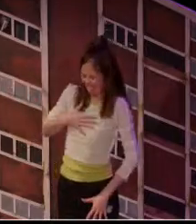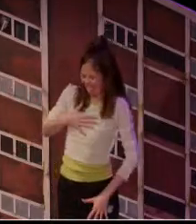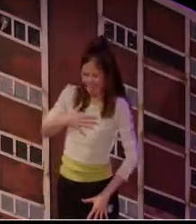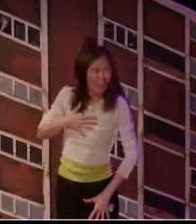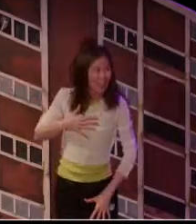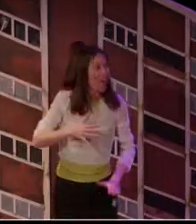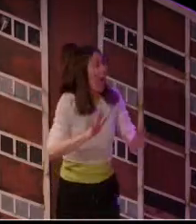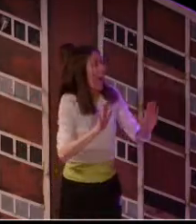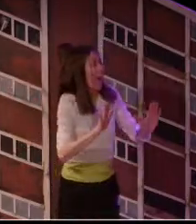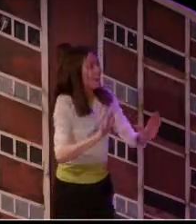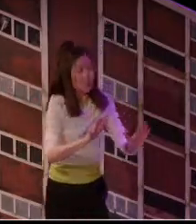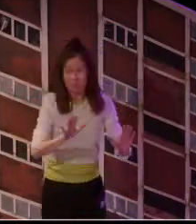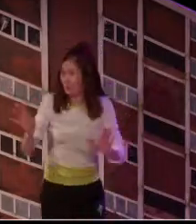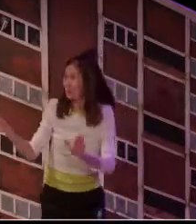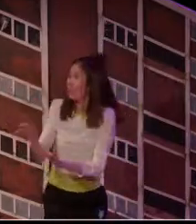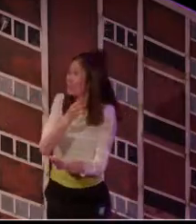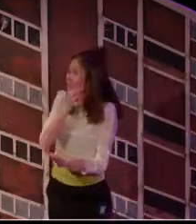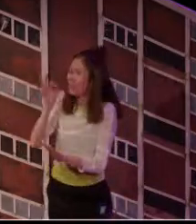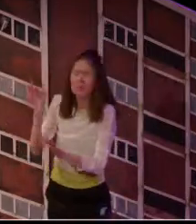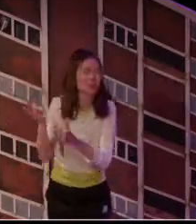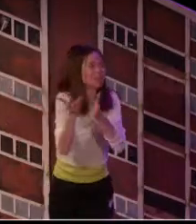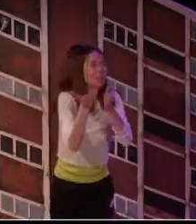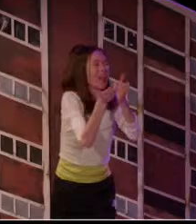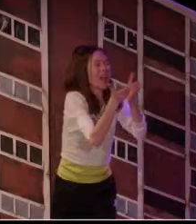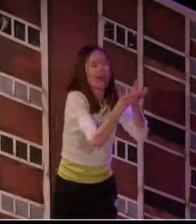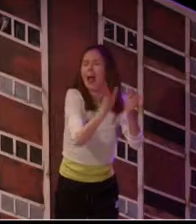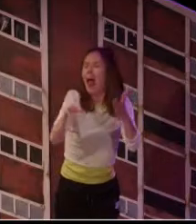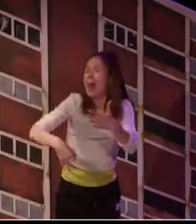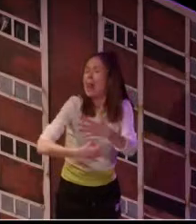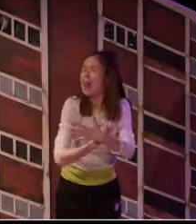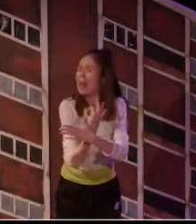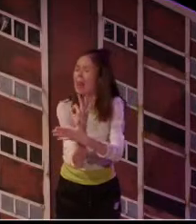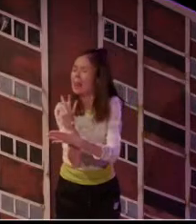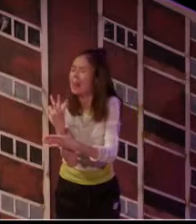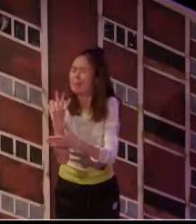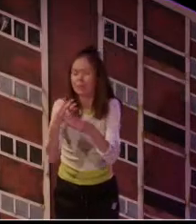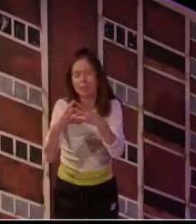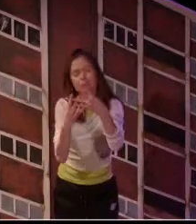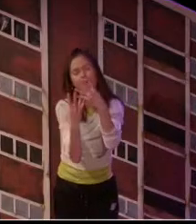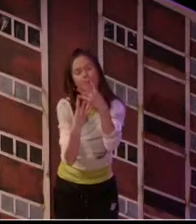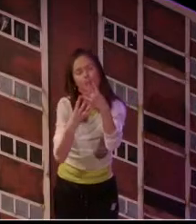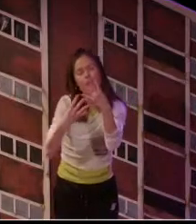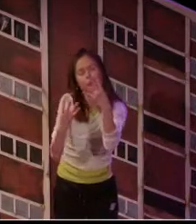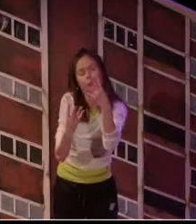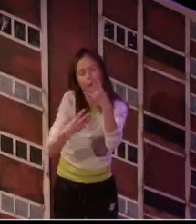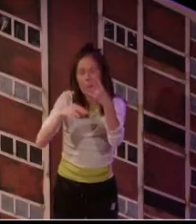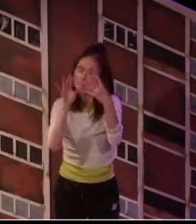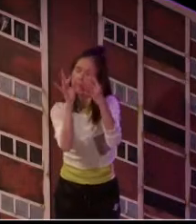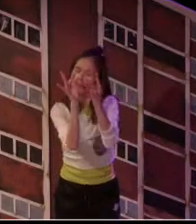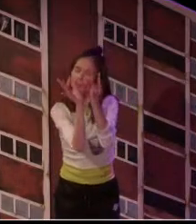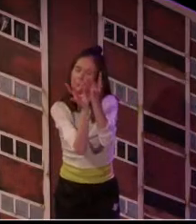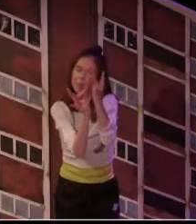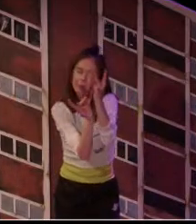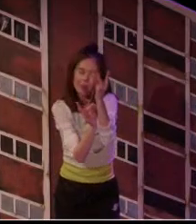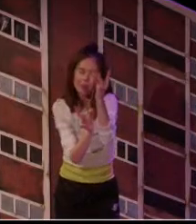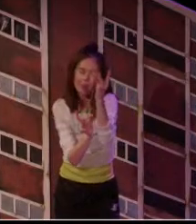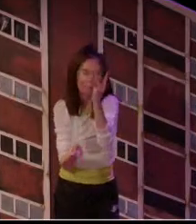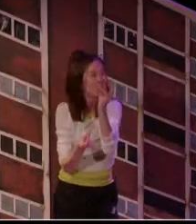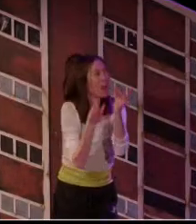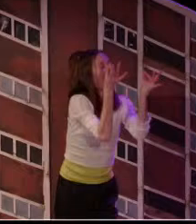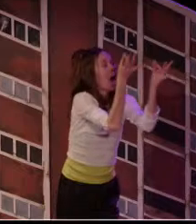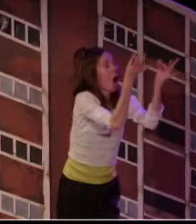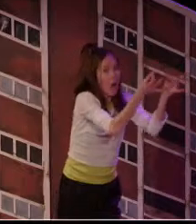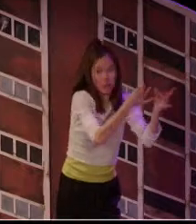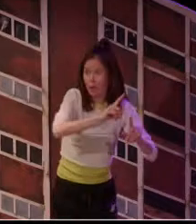Here for you, flowers, some warm lavender, there's some mint, there's some savoury, some marjoram, and there's more lavender, and